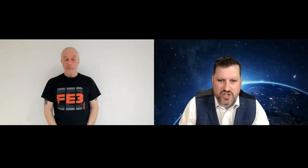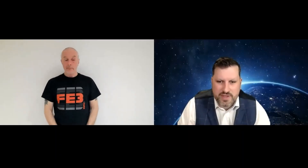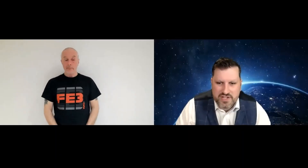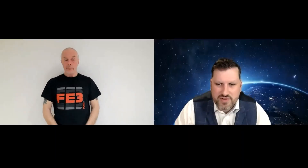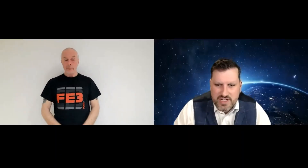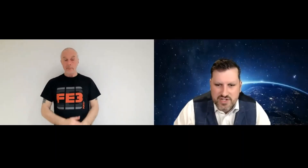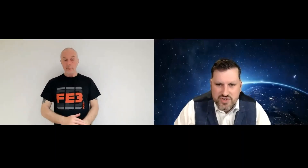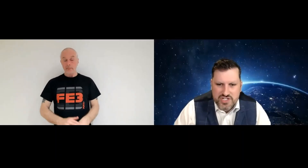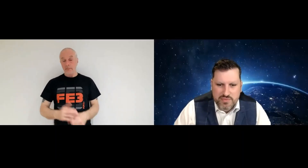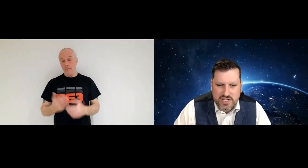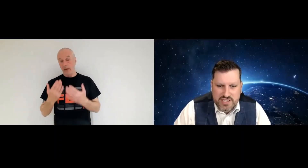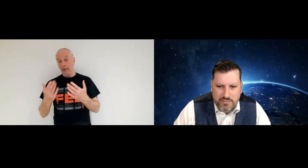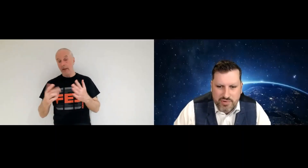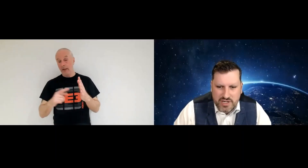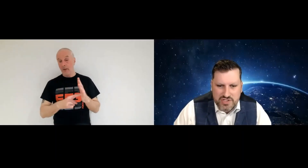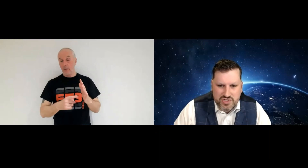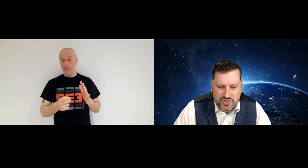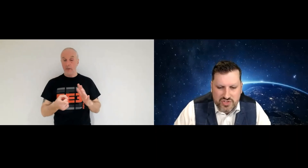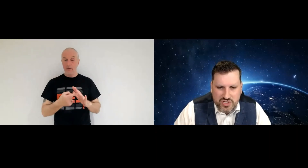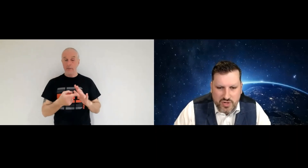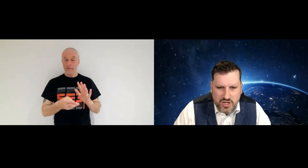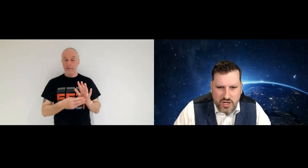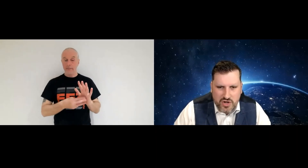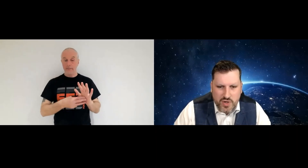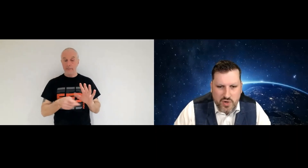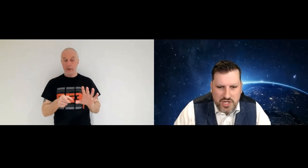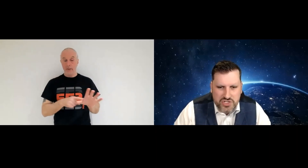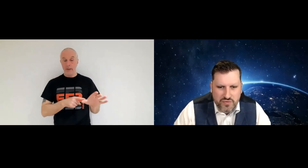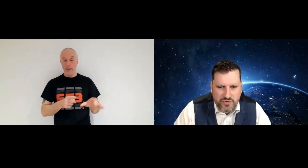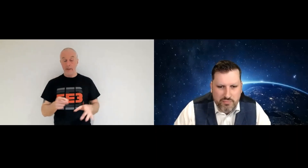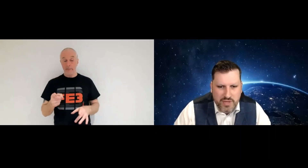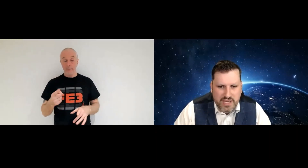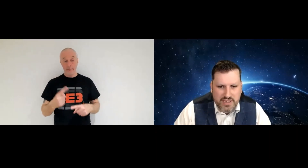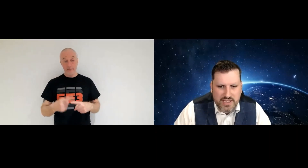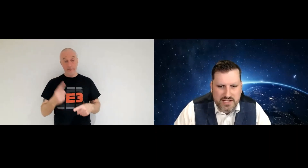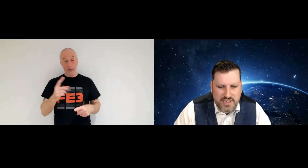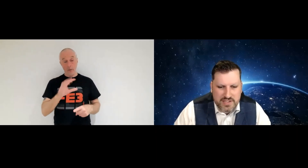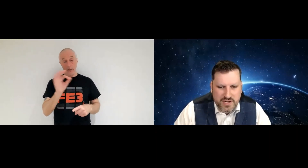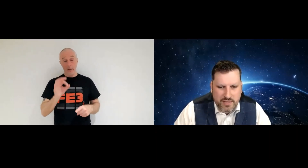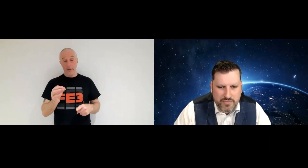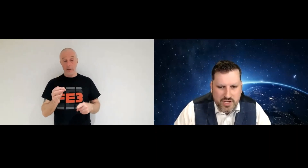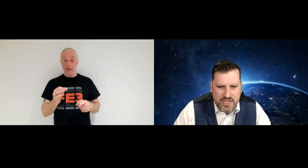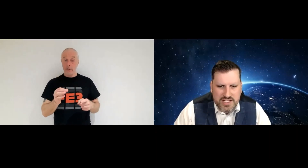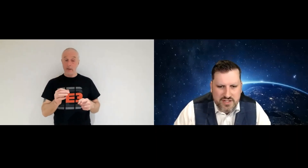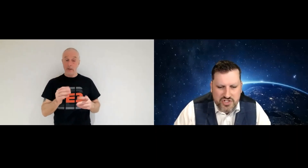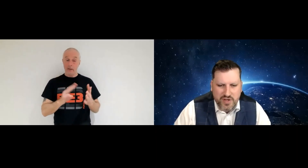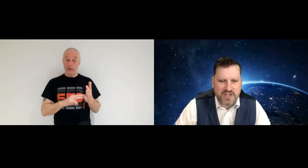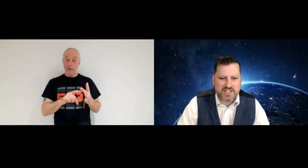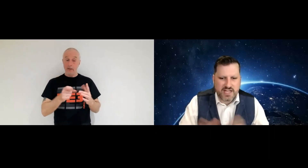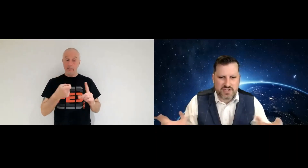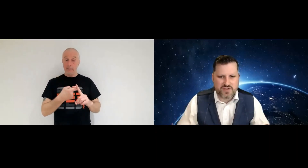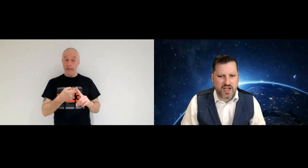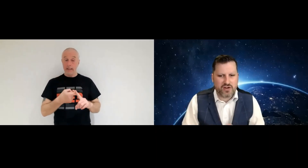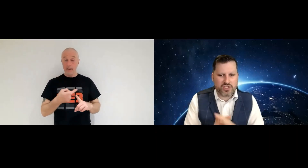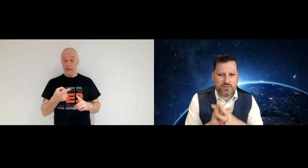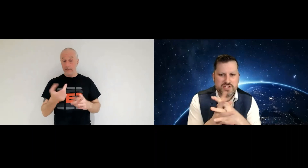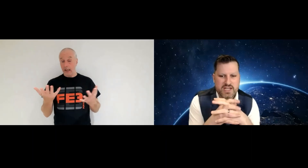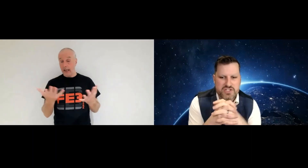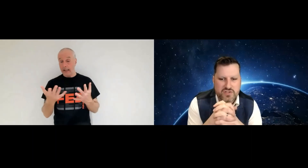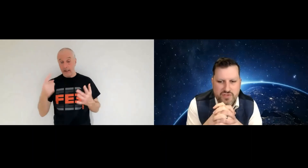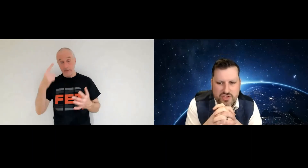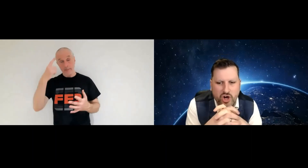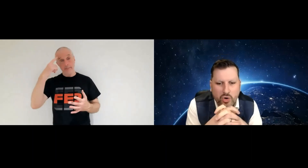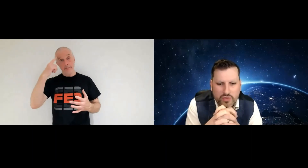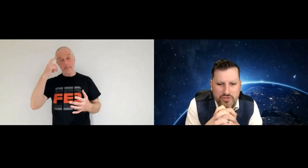Thank you, Tommy. That's really interesting, because that brings us on to a quick question from Mick, and he says, do you have any sense of how long it would